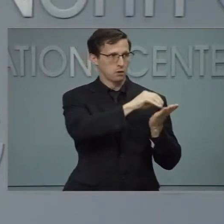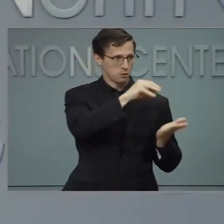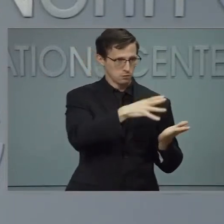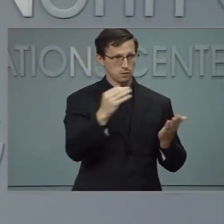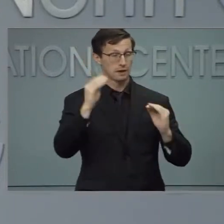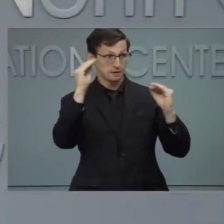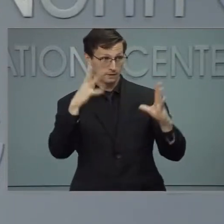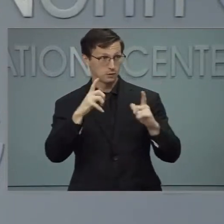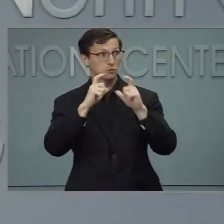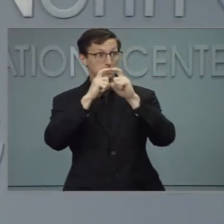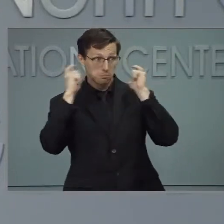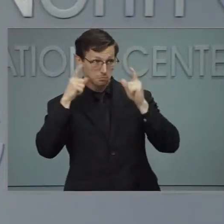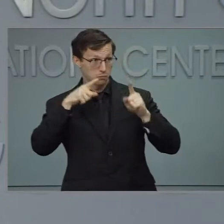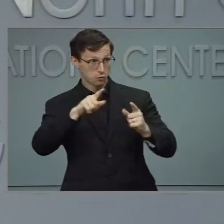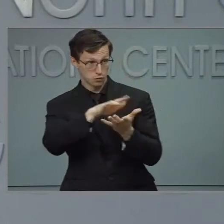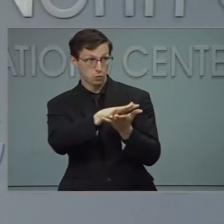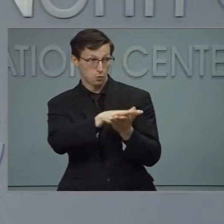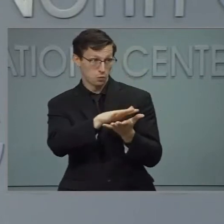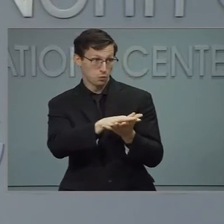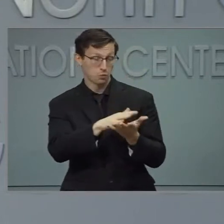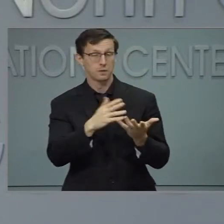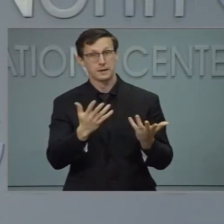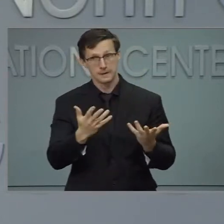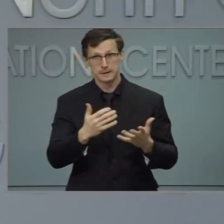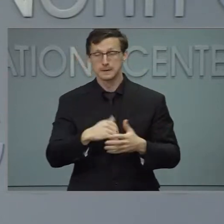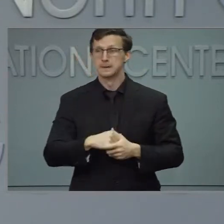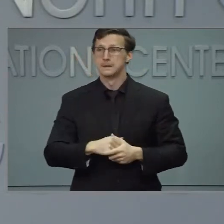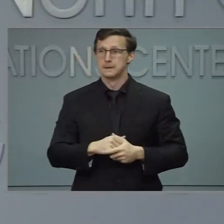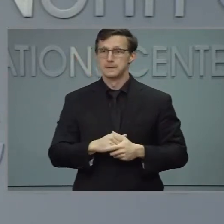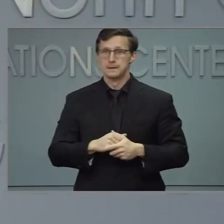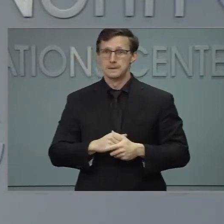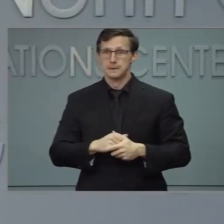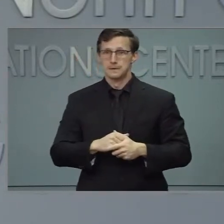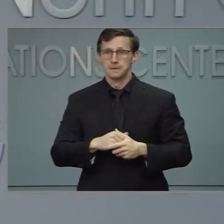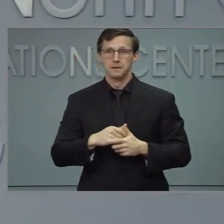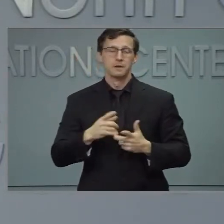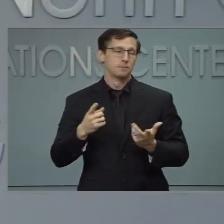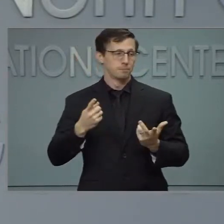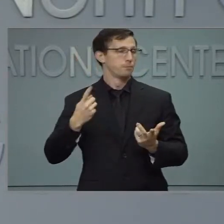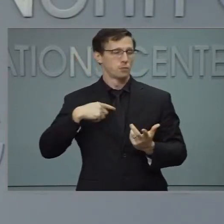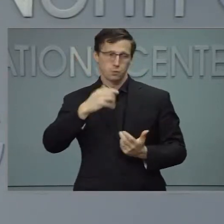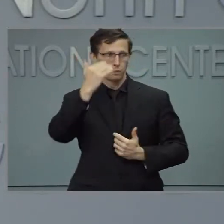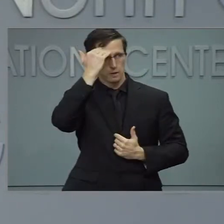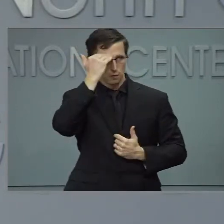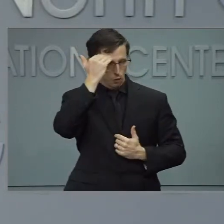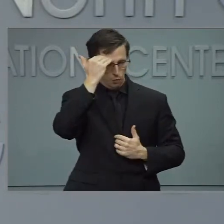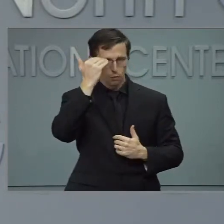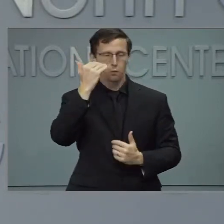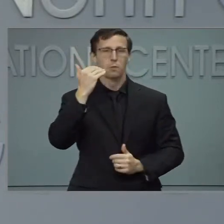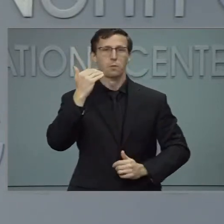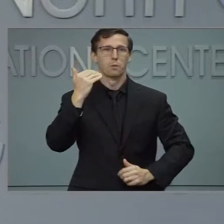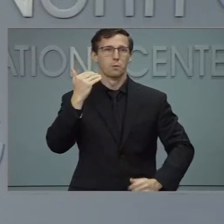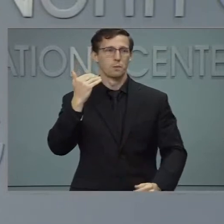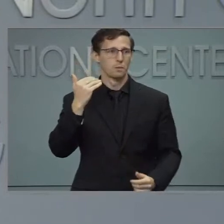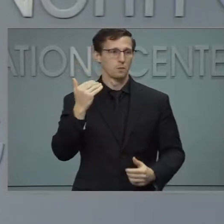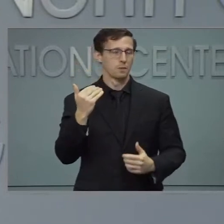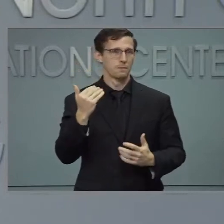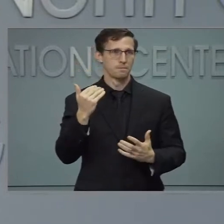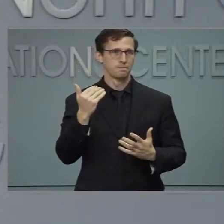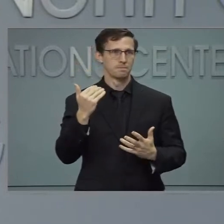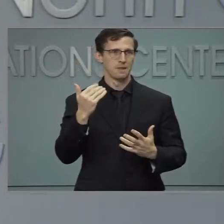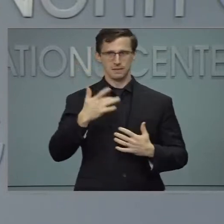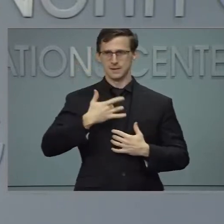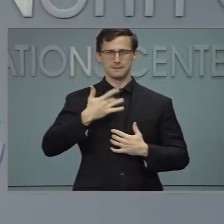school. And look, we know that the landscape has